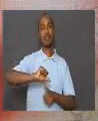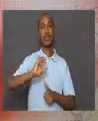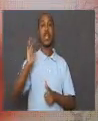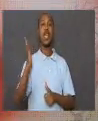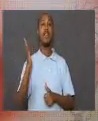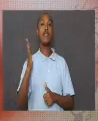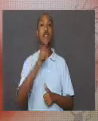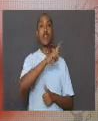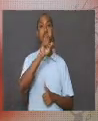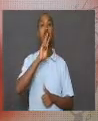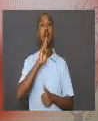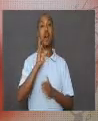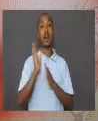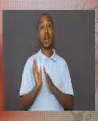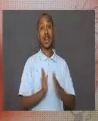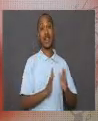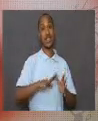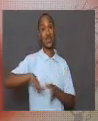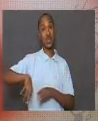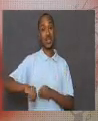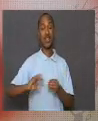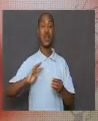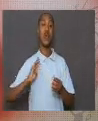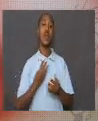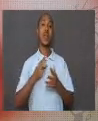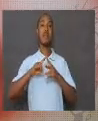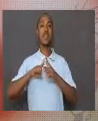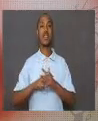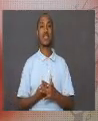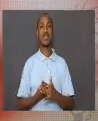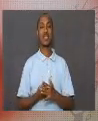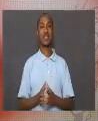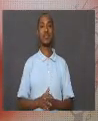If you are ready, students, we will begin.